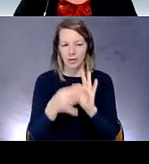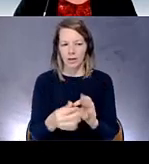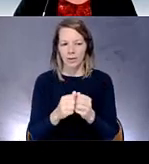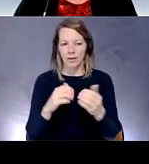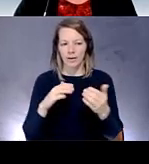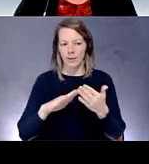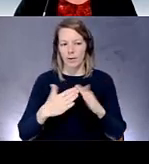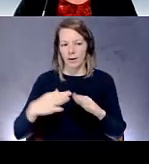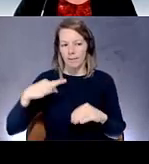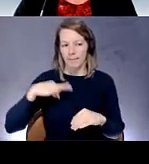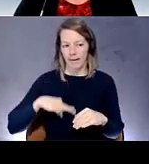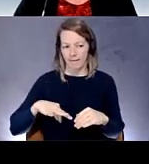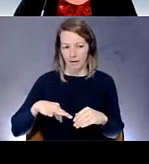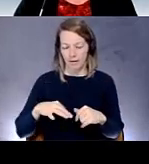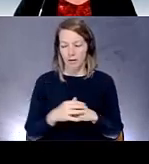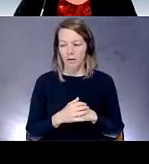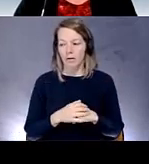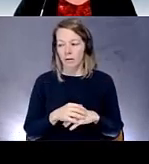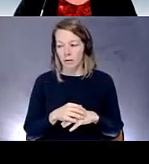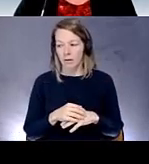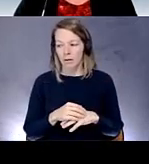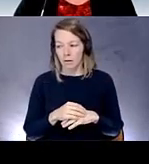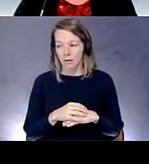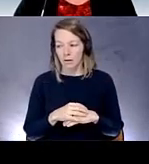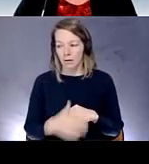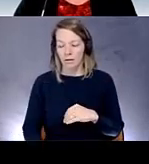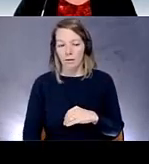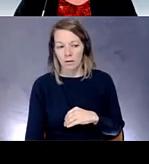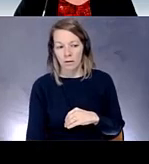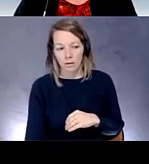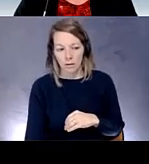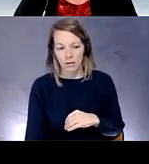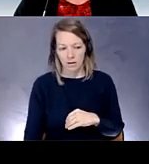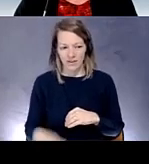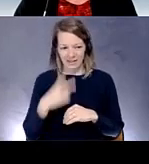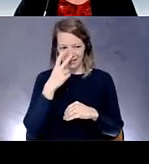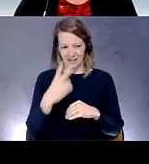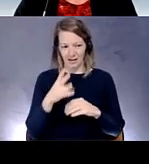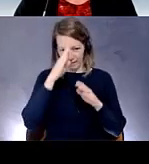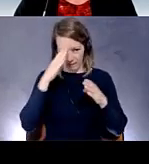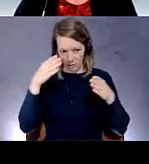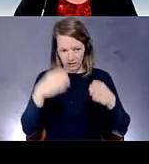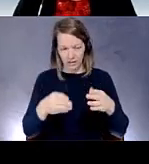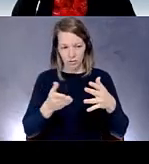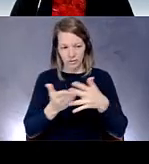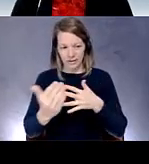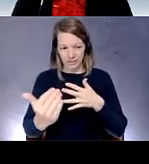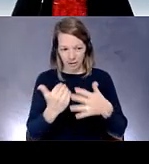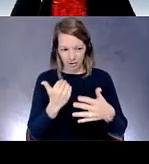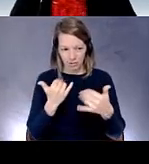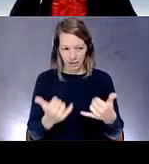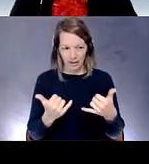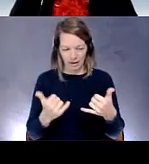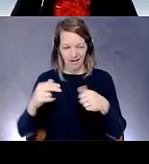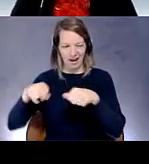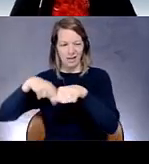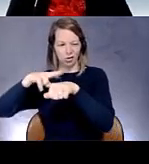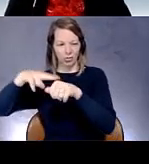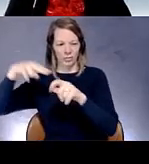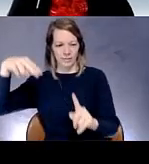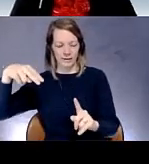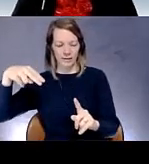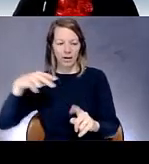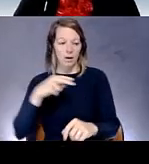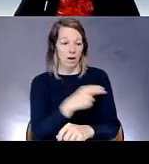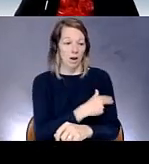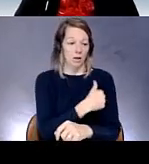aspect. We see a lot of focus on transparency right now from a national perspective, that